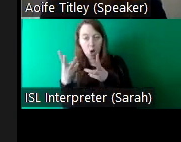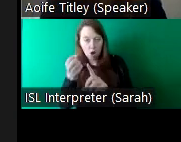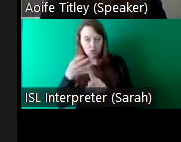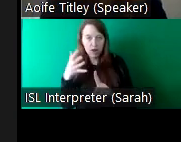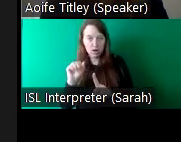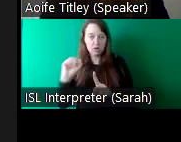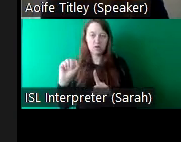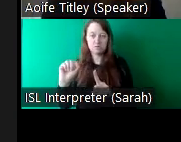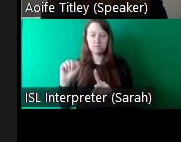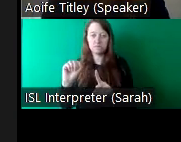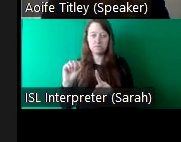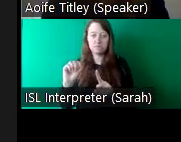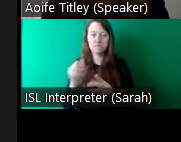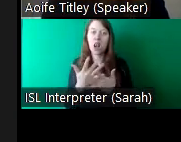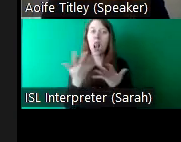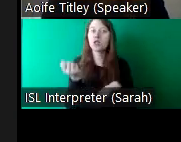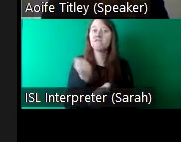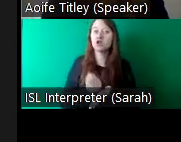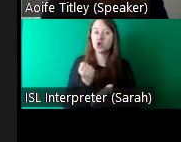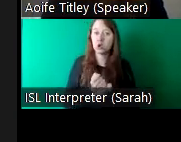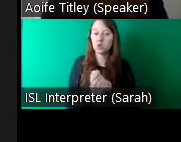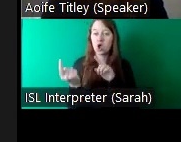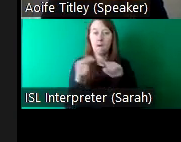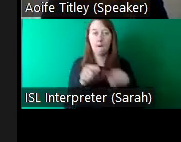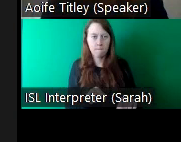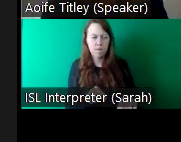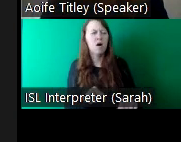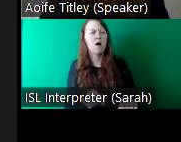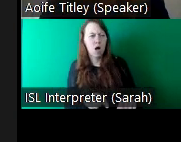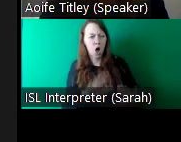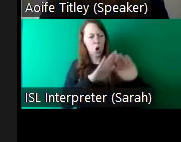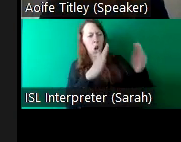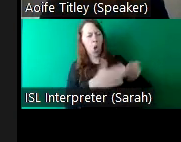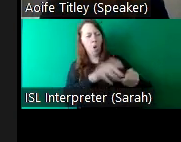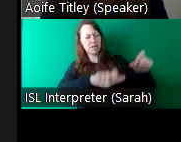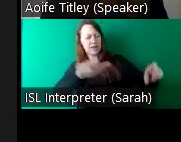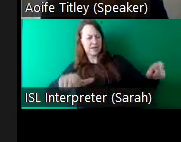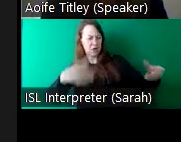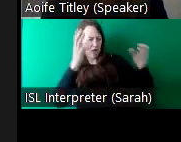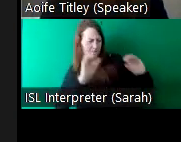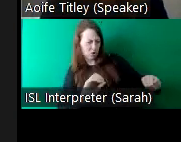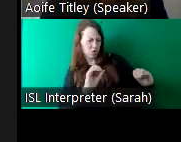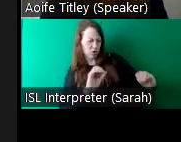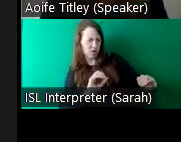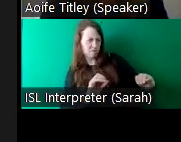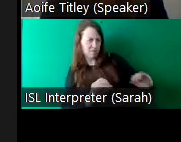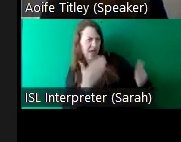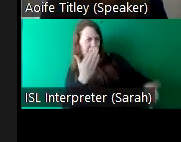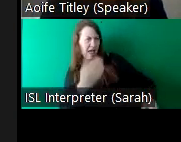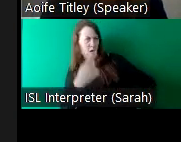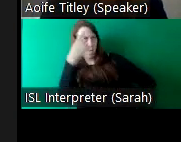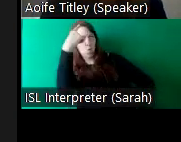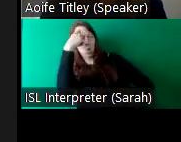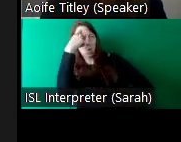lot of learners arrive at their engagement with global citizenship education kind of from quite an ethnocentric place, if we're